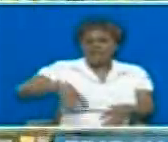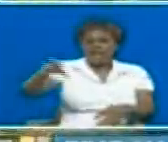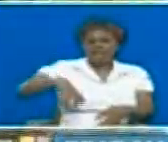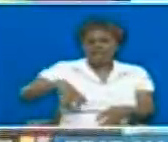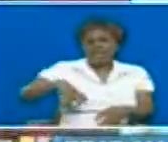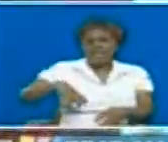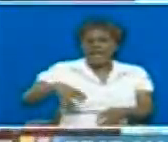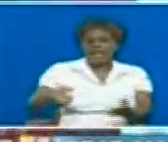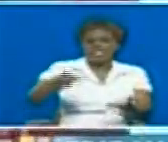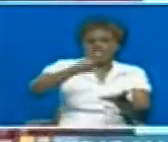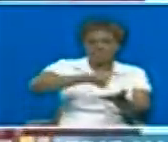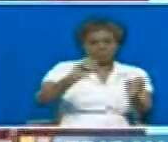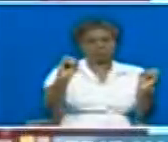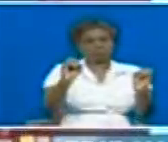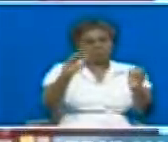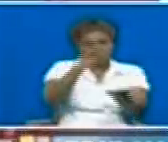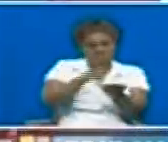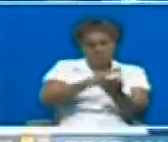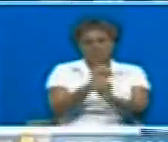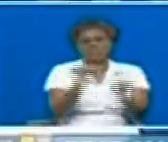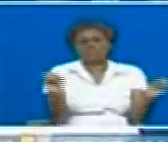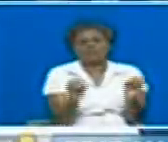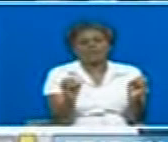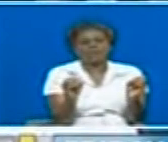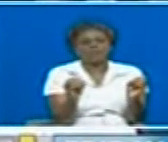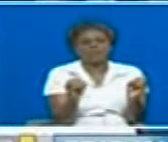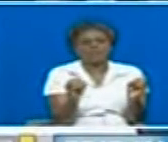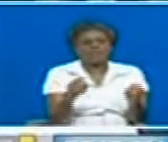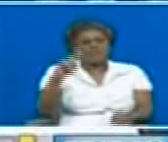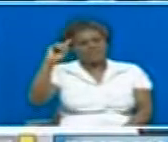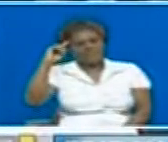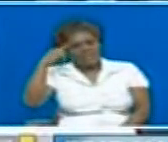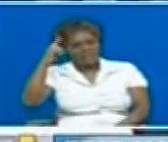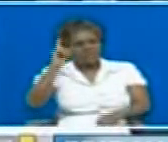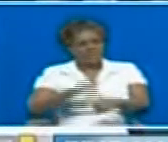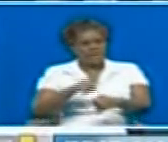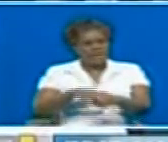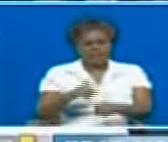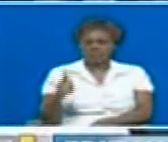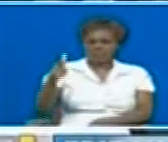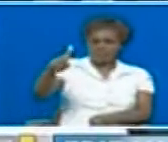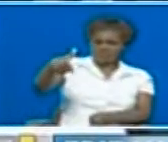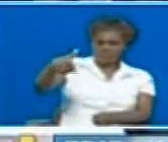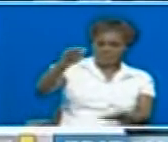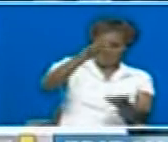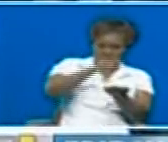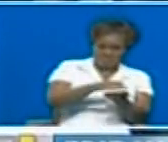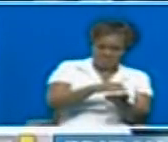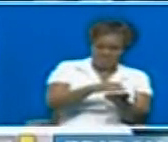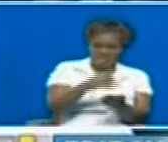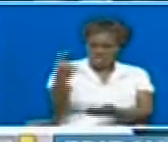living are not showing signs of dropping soon. Tulikuwa tunafikiria kwamba wakati mafuta imeshuka,